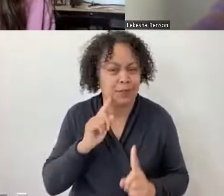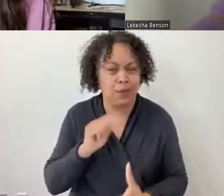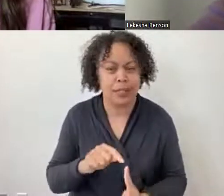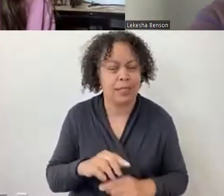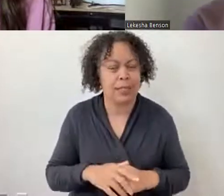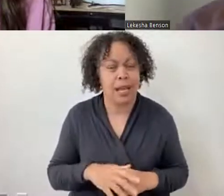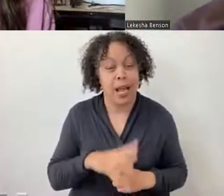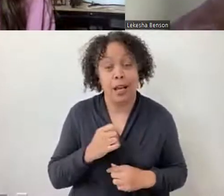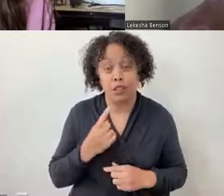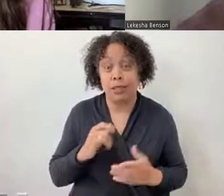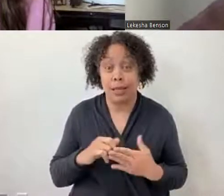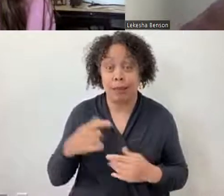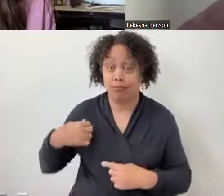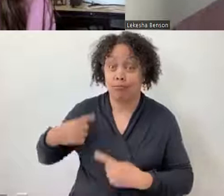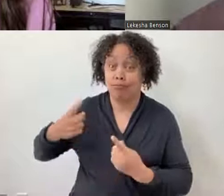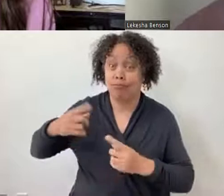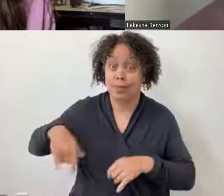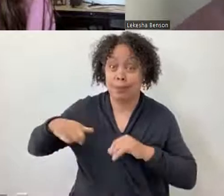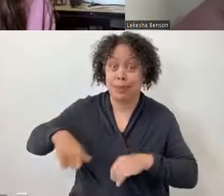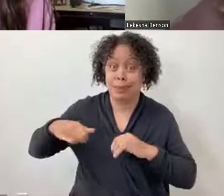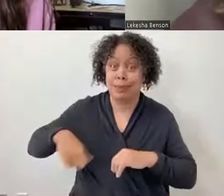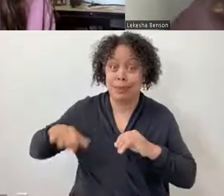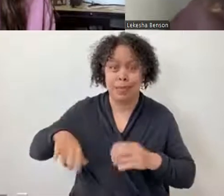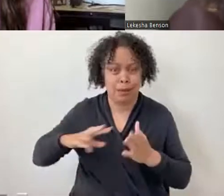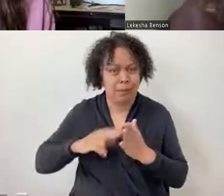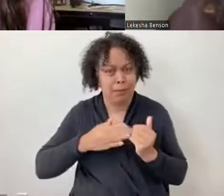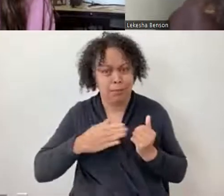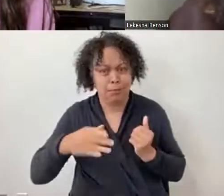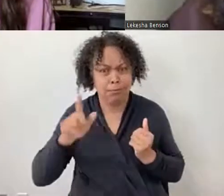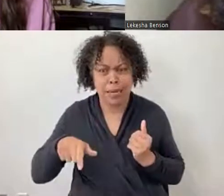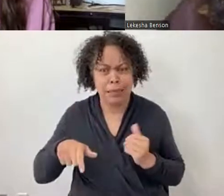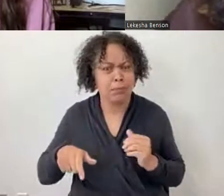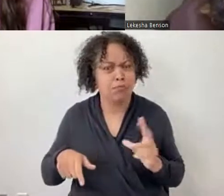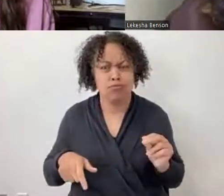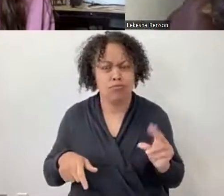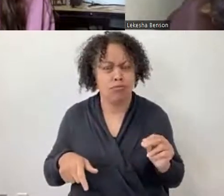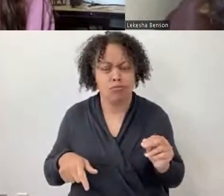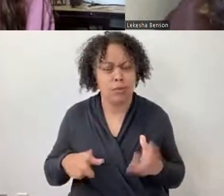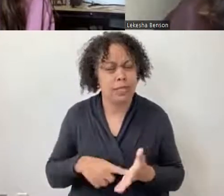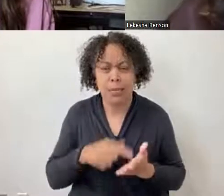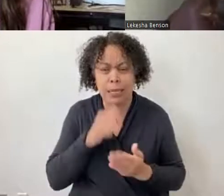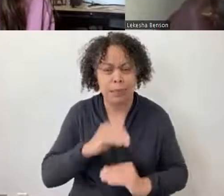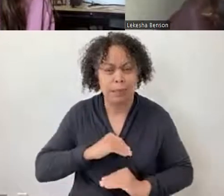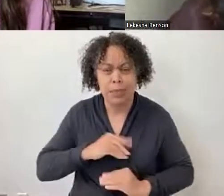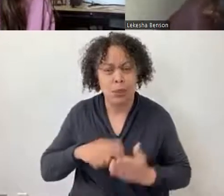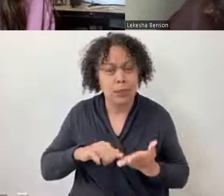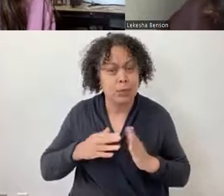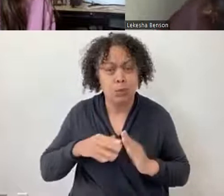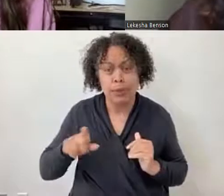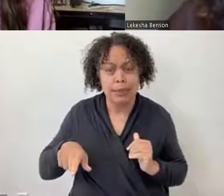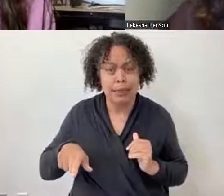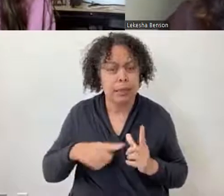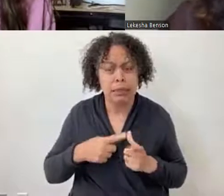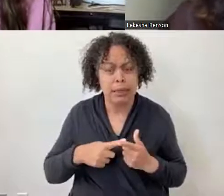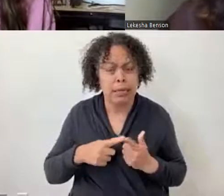like, just because we've done something for so long a certain way doesn't mean we have to keep doing it that way, especially if it's not meeting the needs of the communities we are trying to